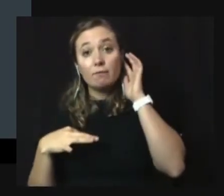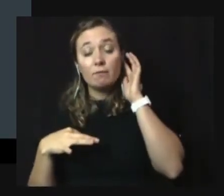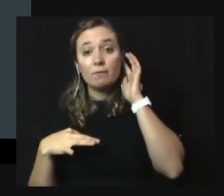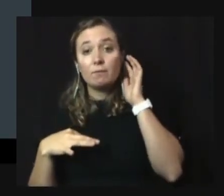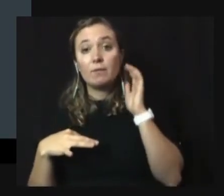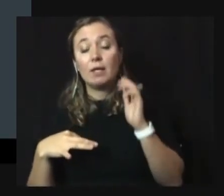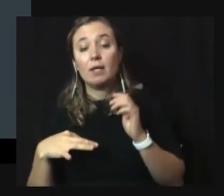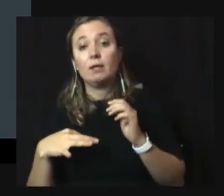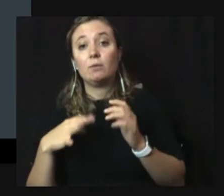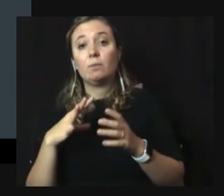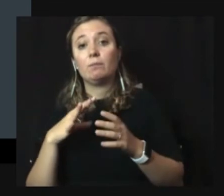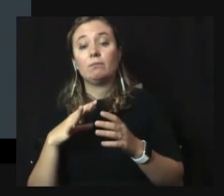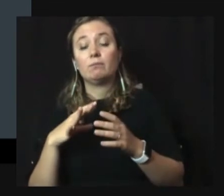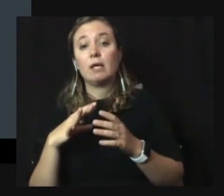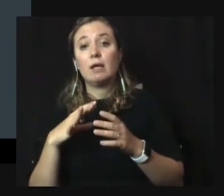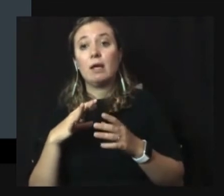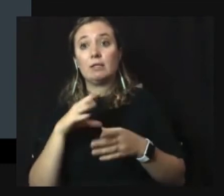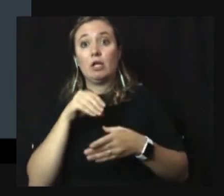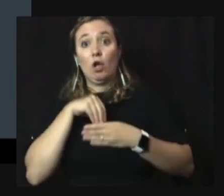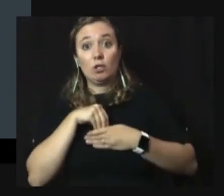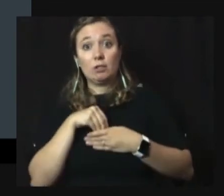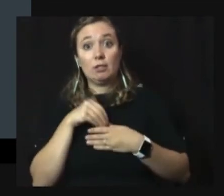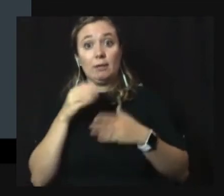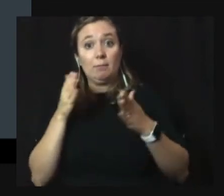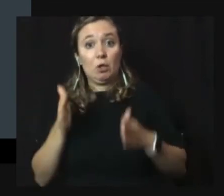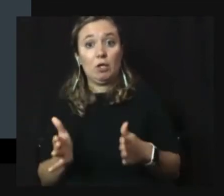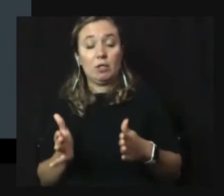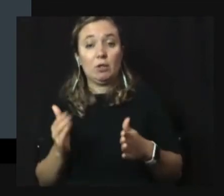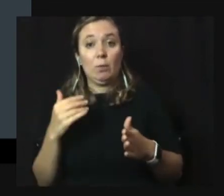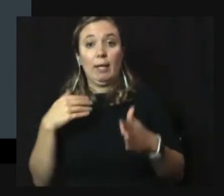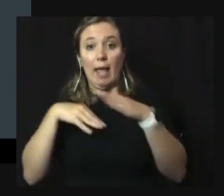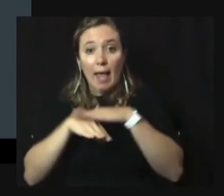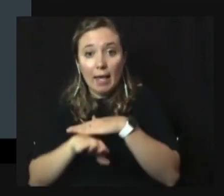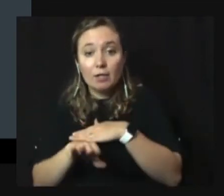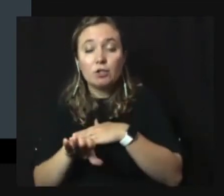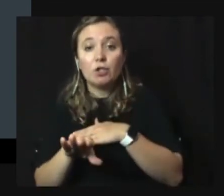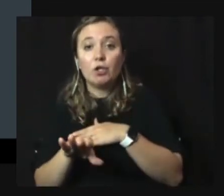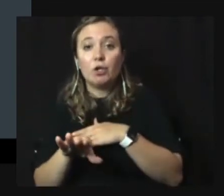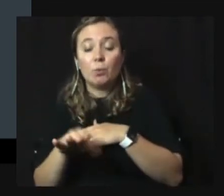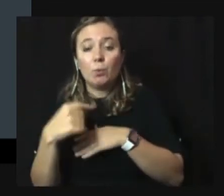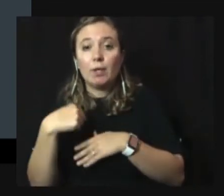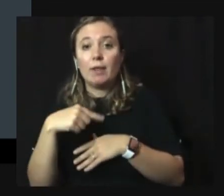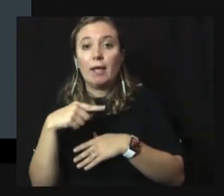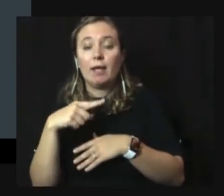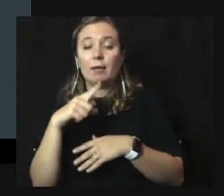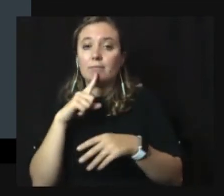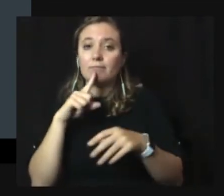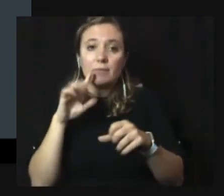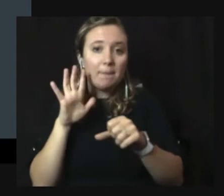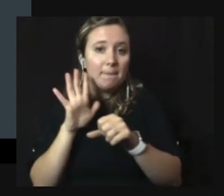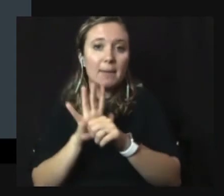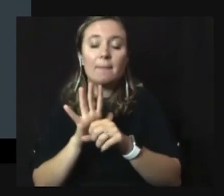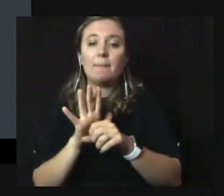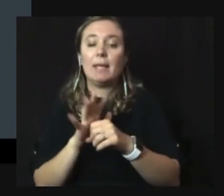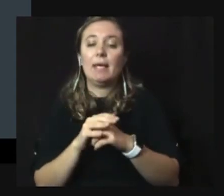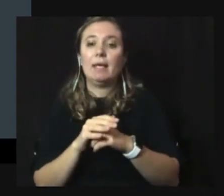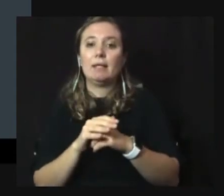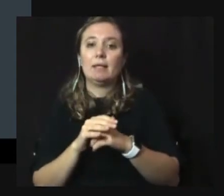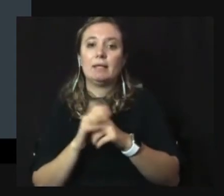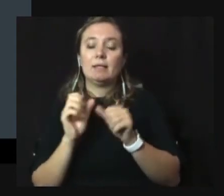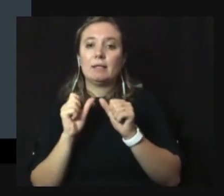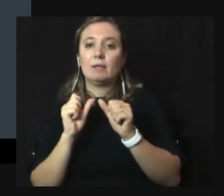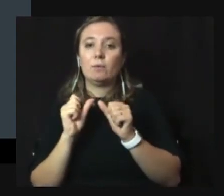we come in and, as an autistic person, commit with that commitment to equity and